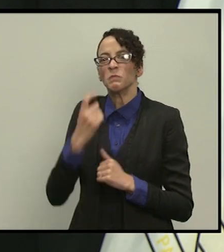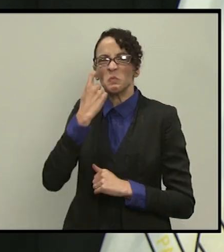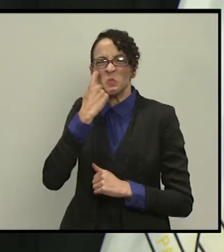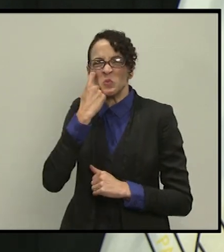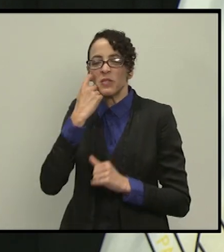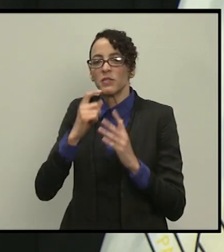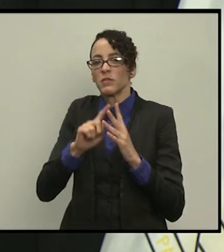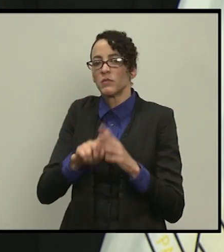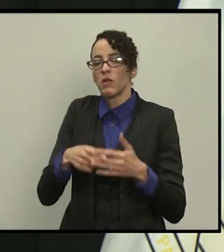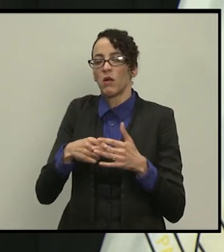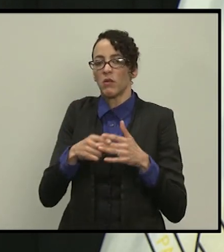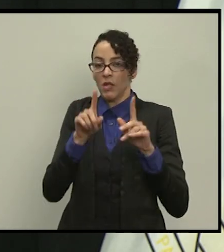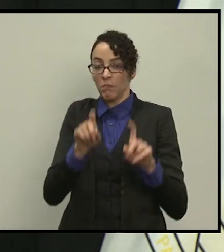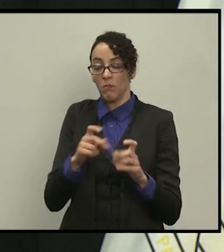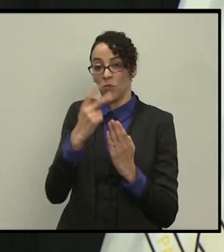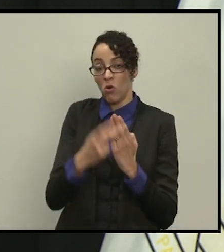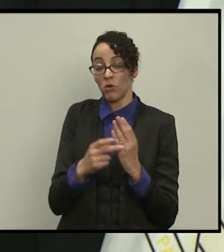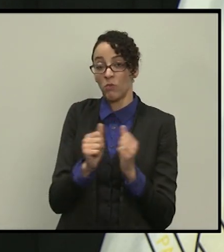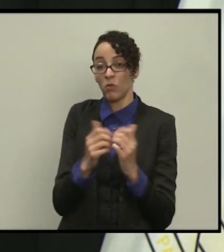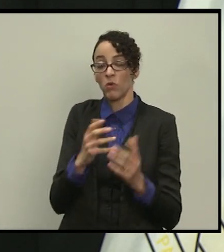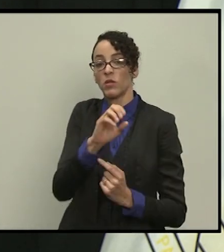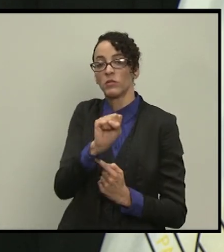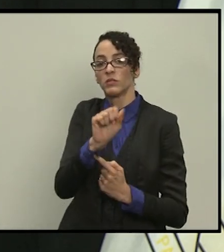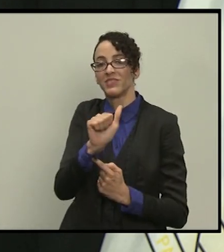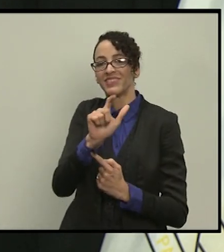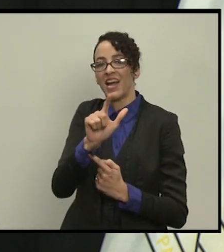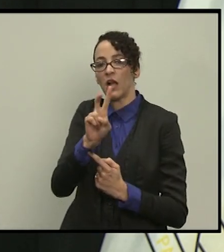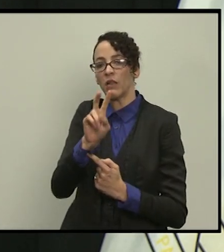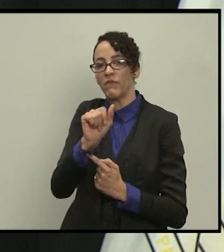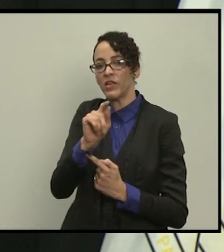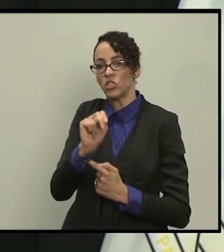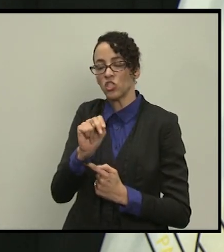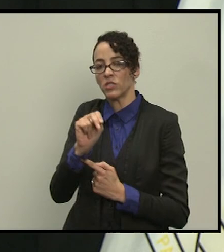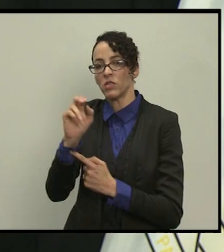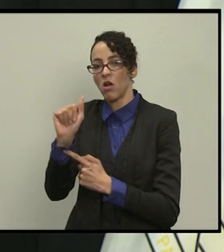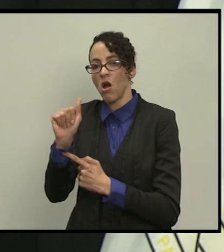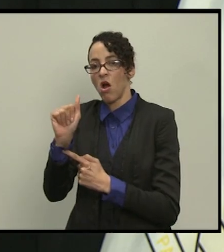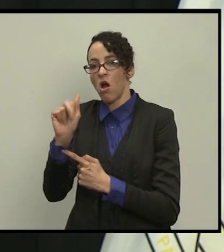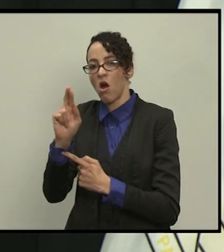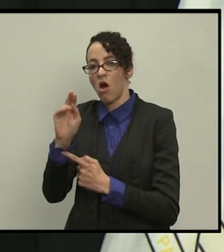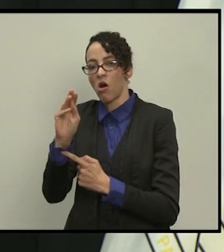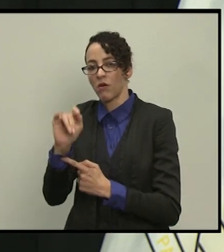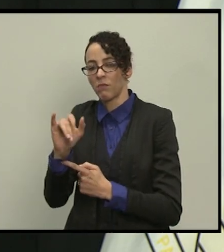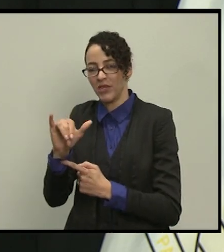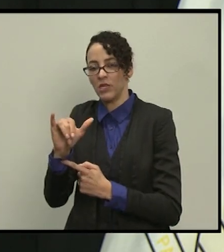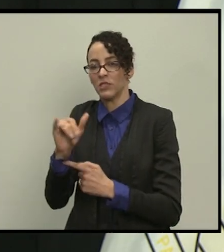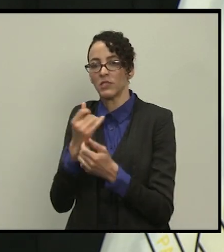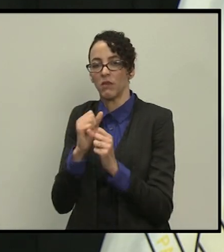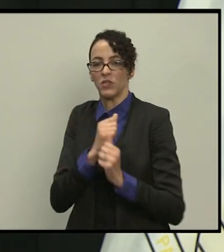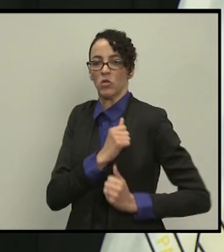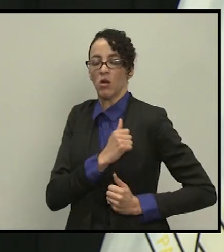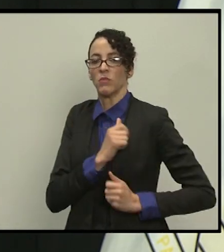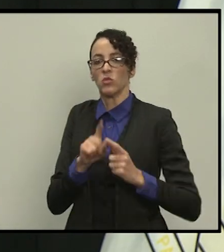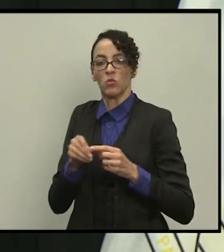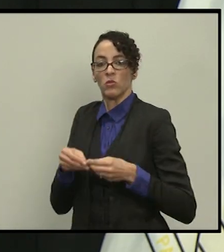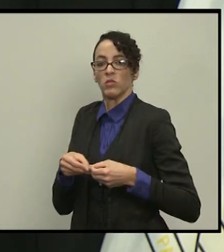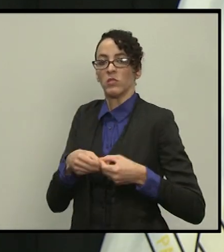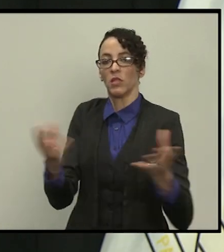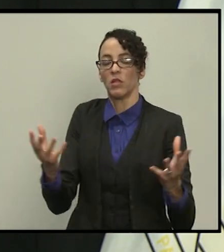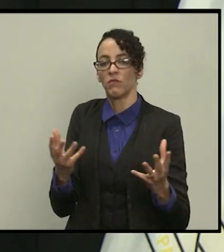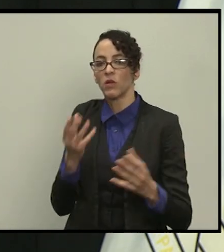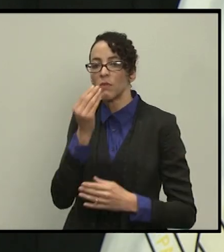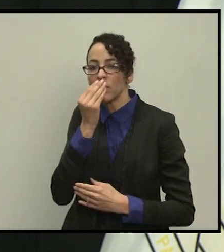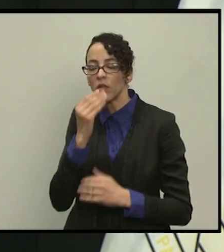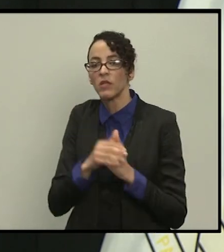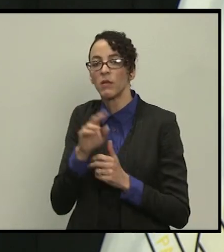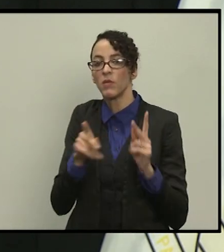launched a pilot program with the Salvation Army to make and deliver meals to people who are experiencing homelessness and those who are